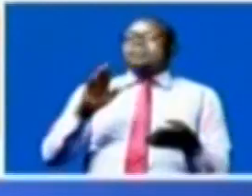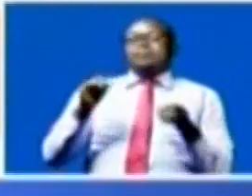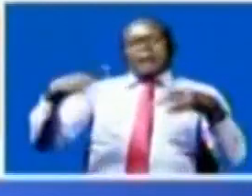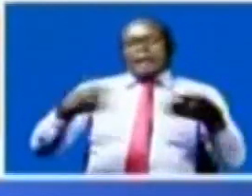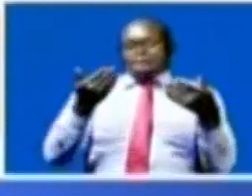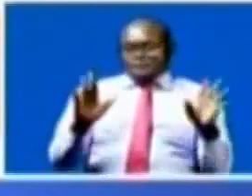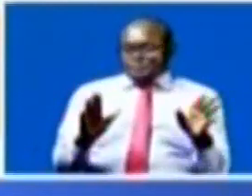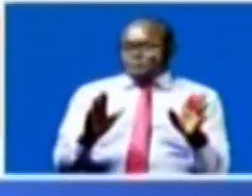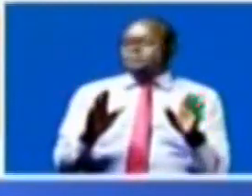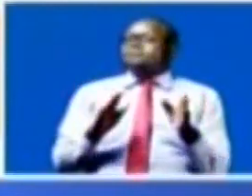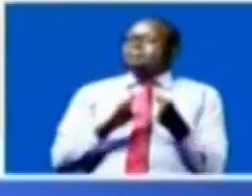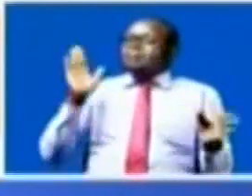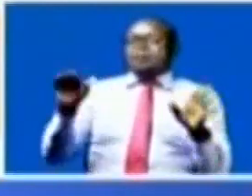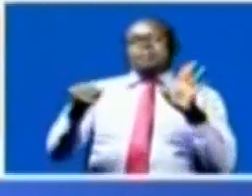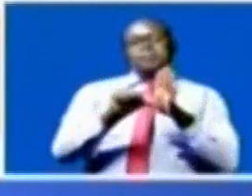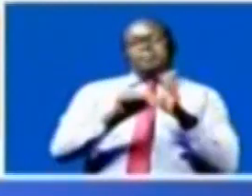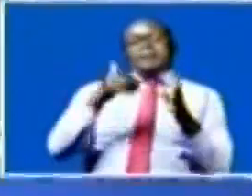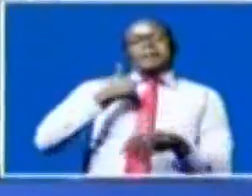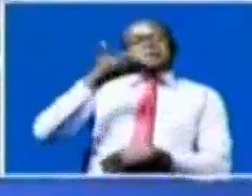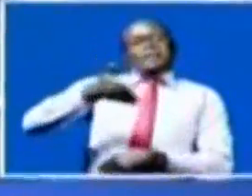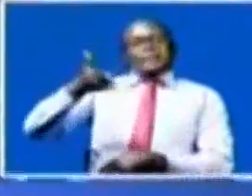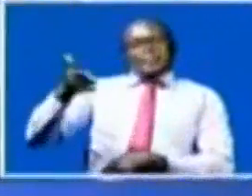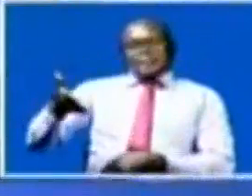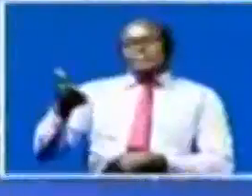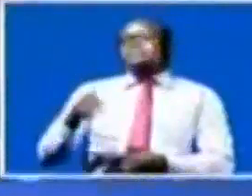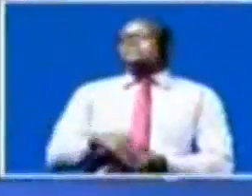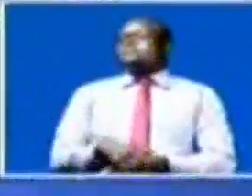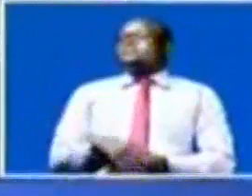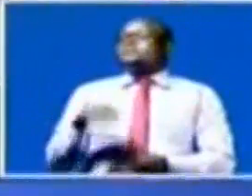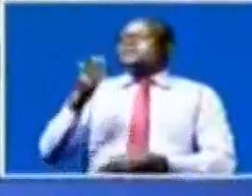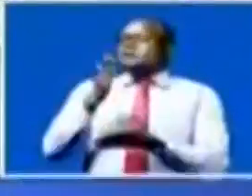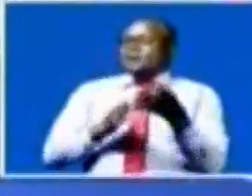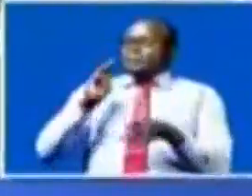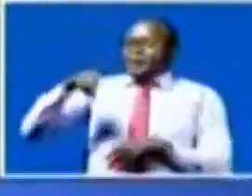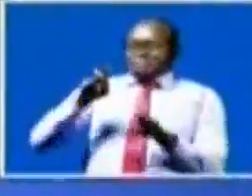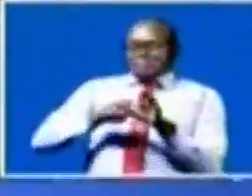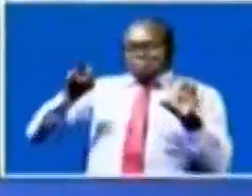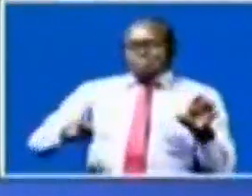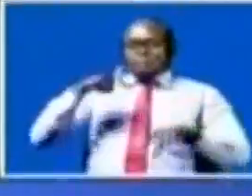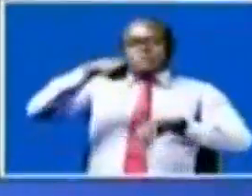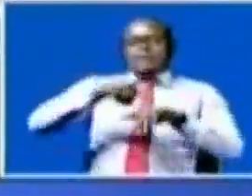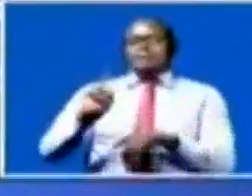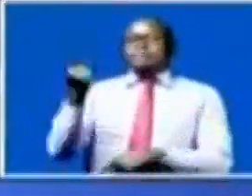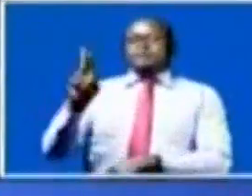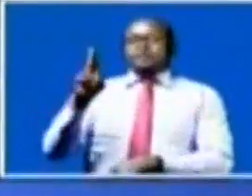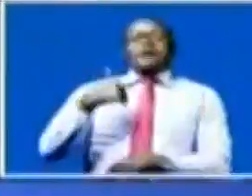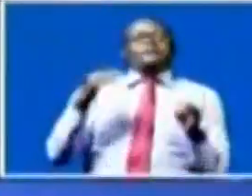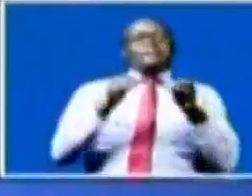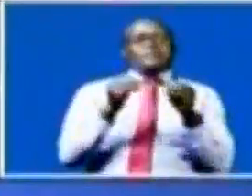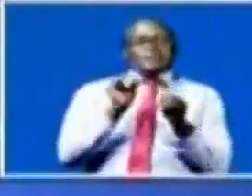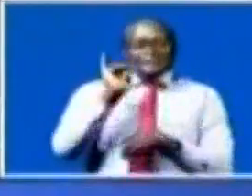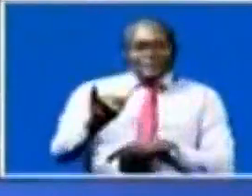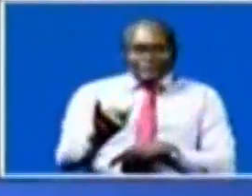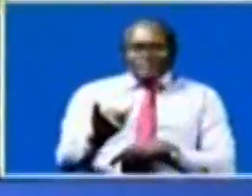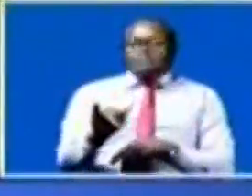evident that there is more than meets the eye, and the walkout on President Uhuru Kenyatta by MPs from Bomet County seems to be a tip